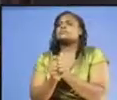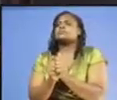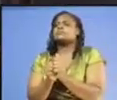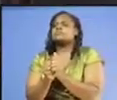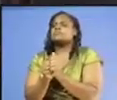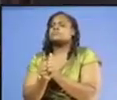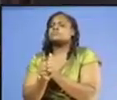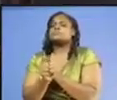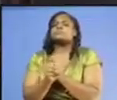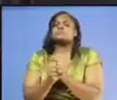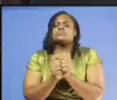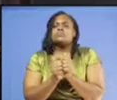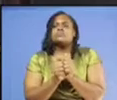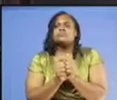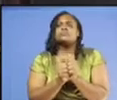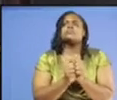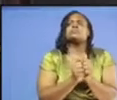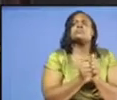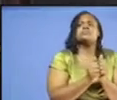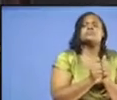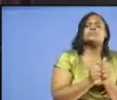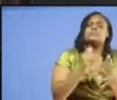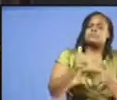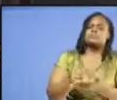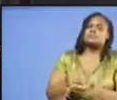from the old challenges to new victory.